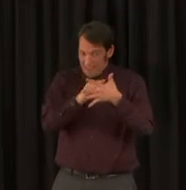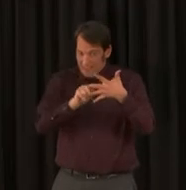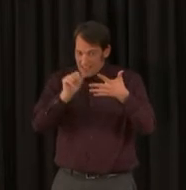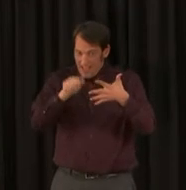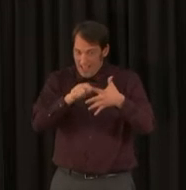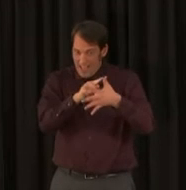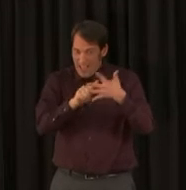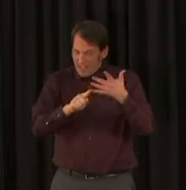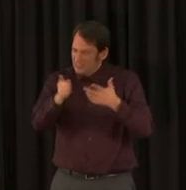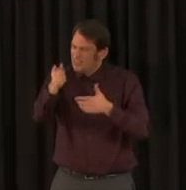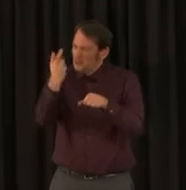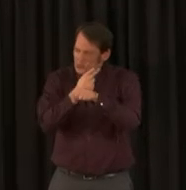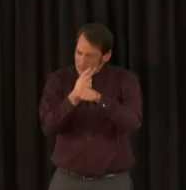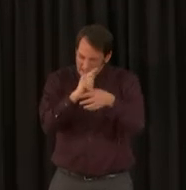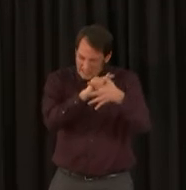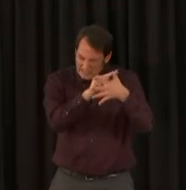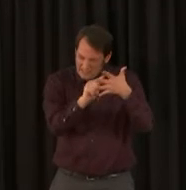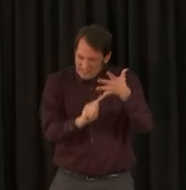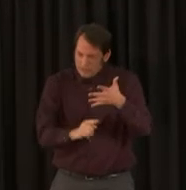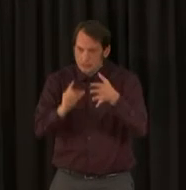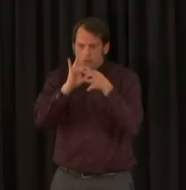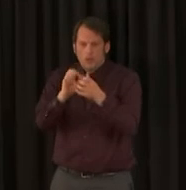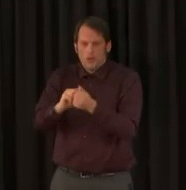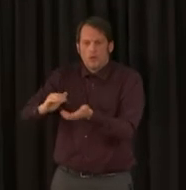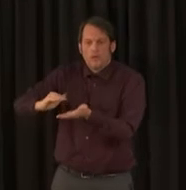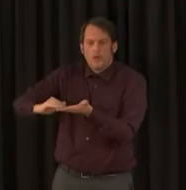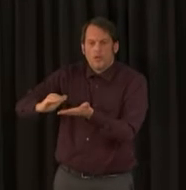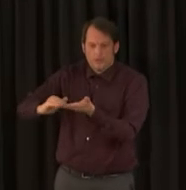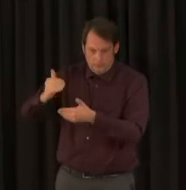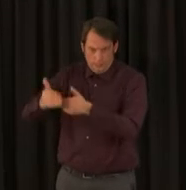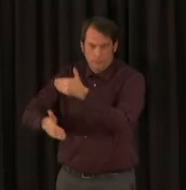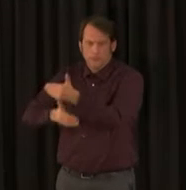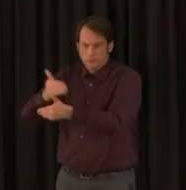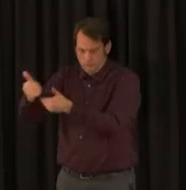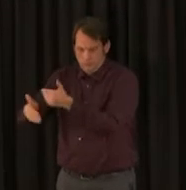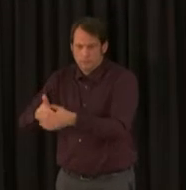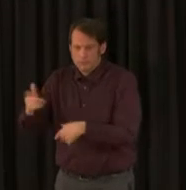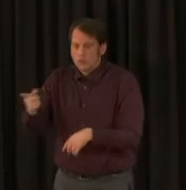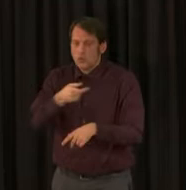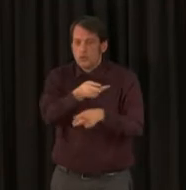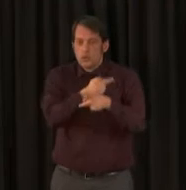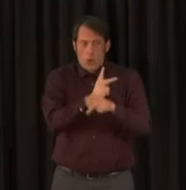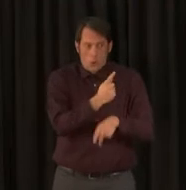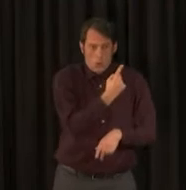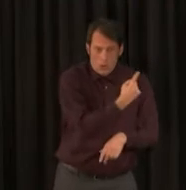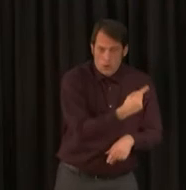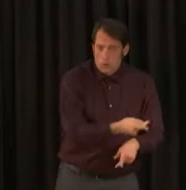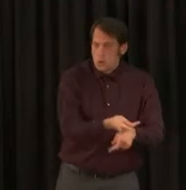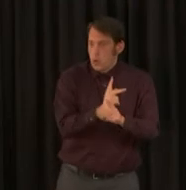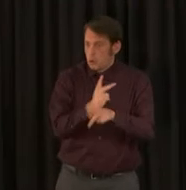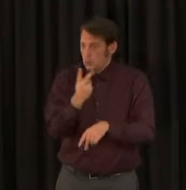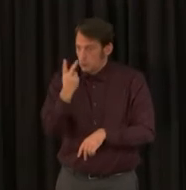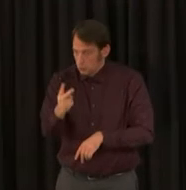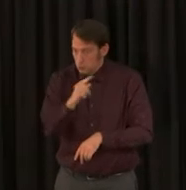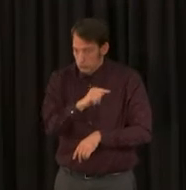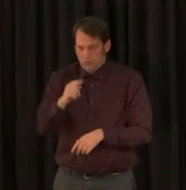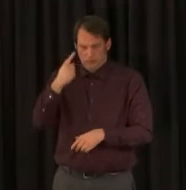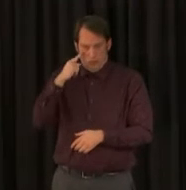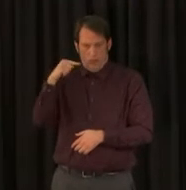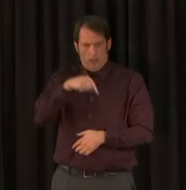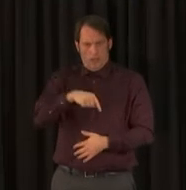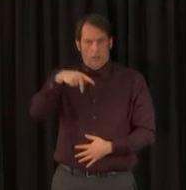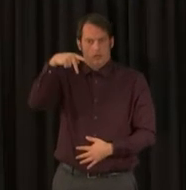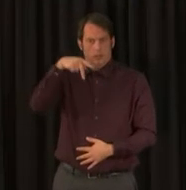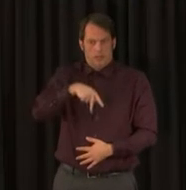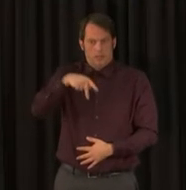process, with draw 1, draw 2 of the PPP, and also